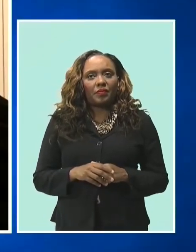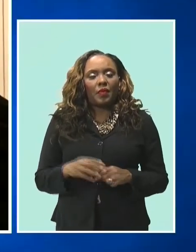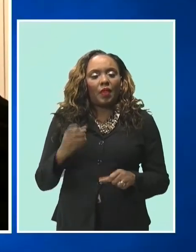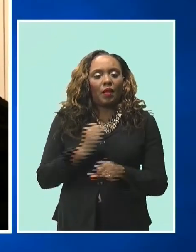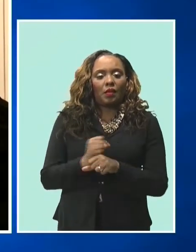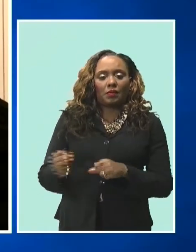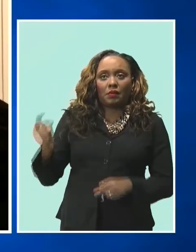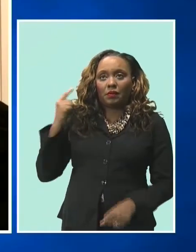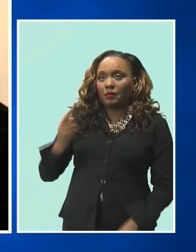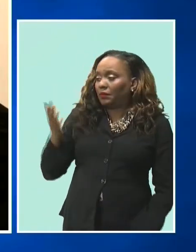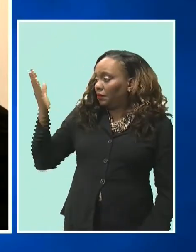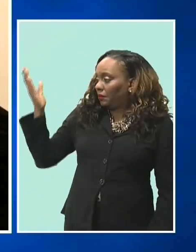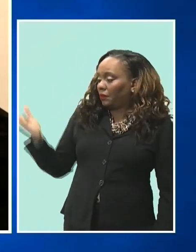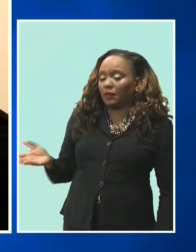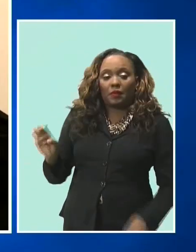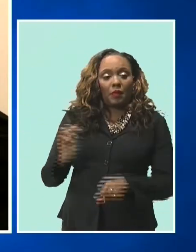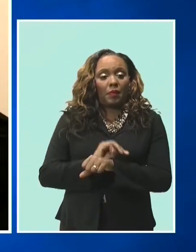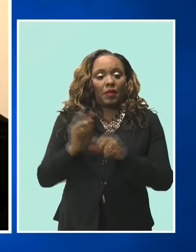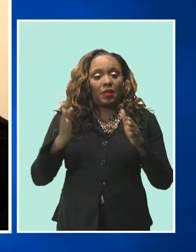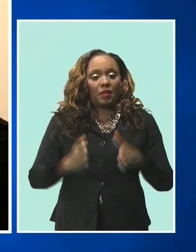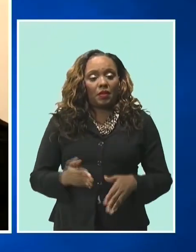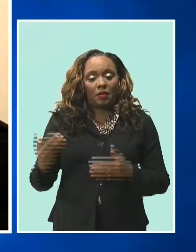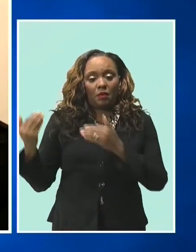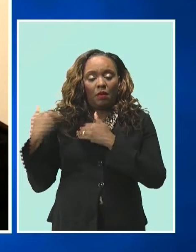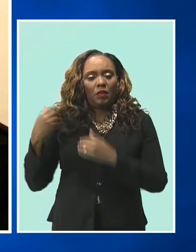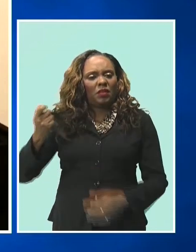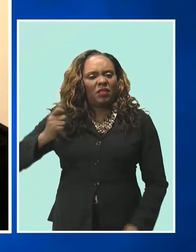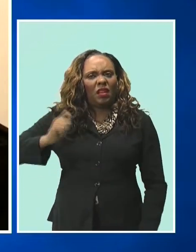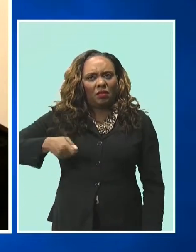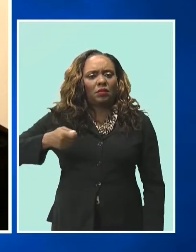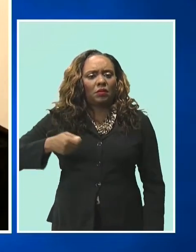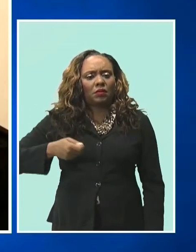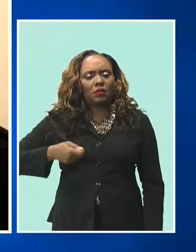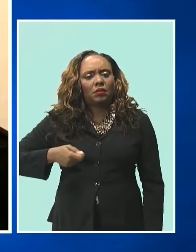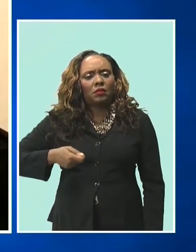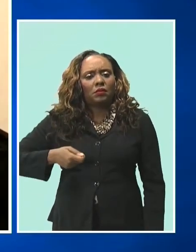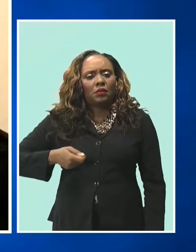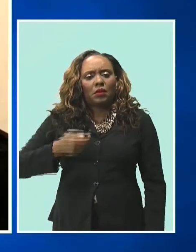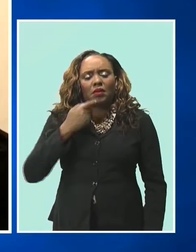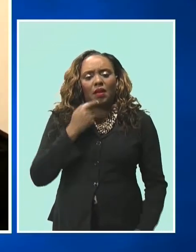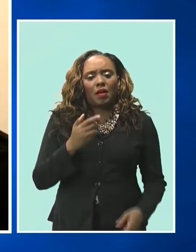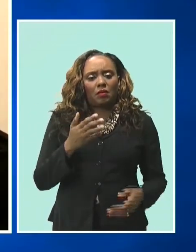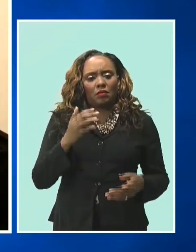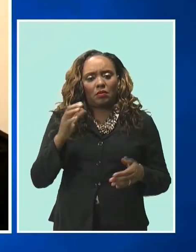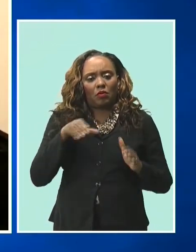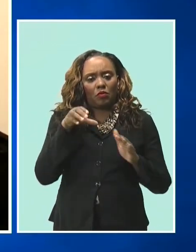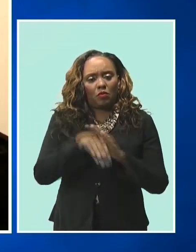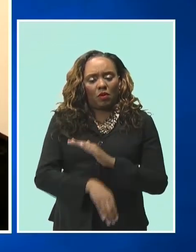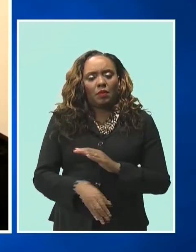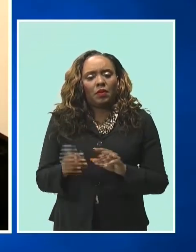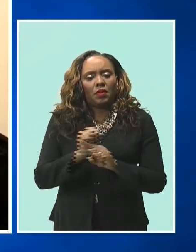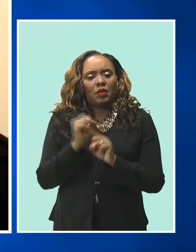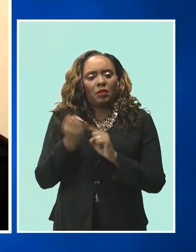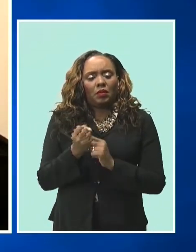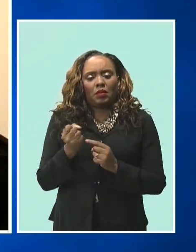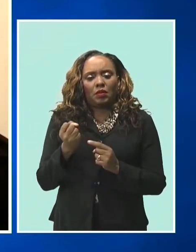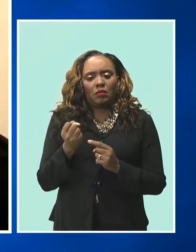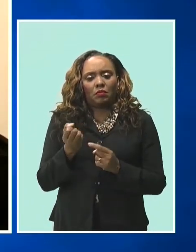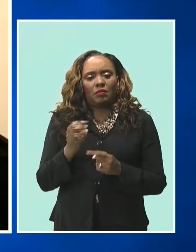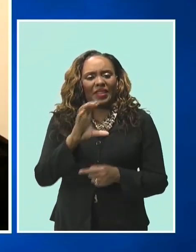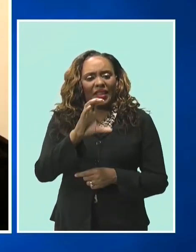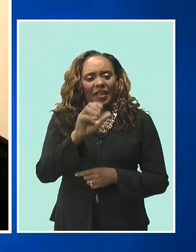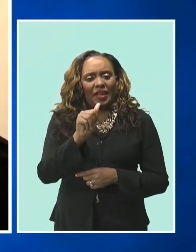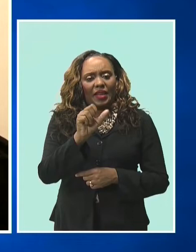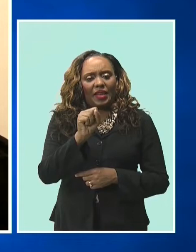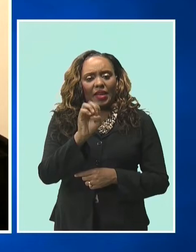2019, Justice Minister Delroy Chuck reported a consistent reduction of the criminal case backlog over the